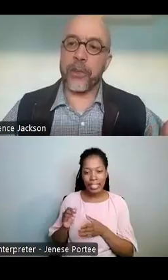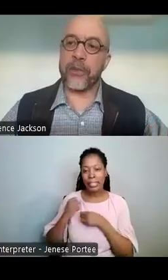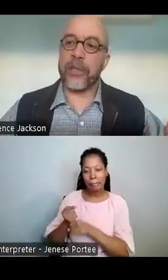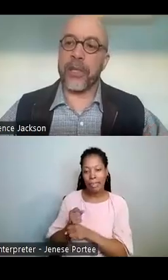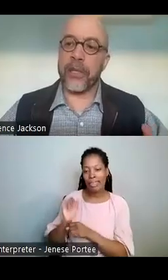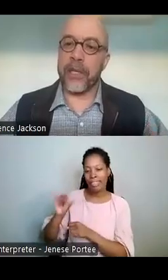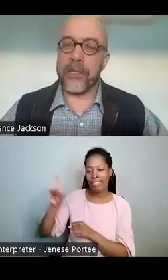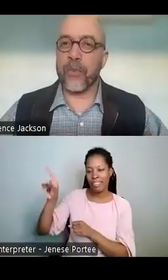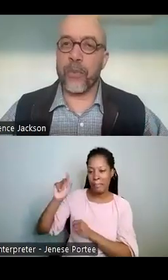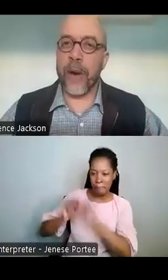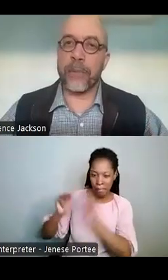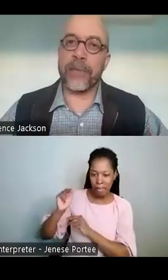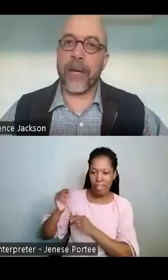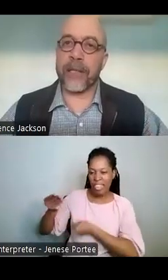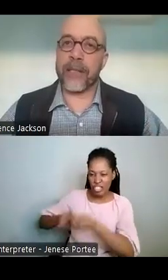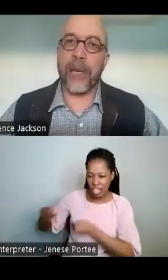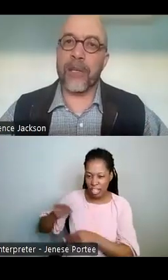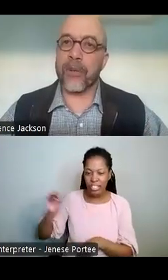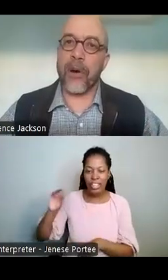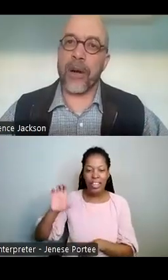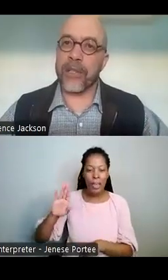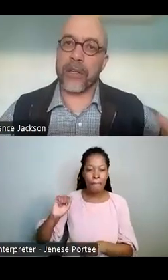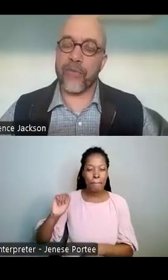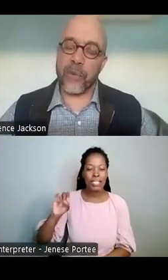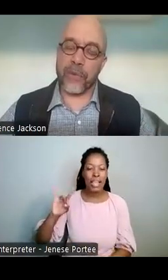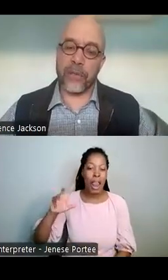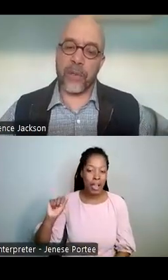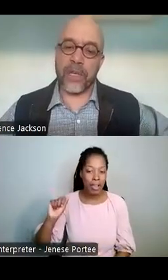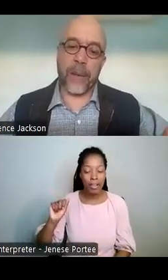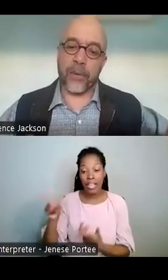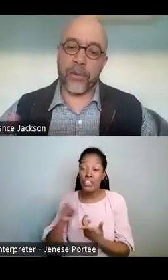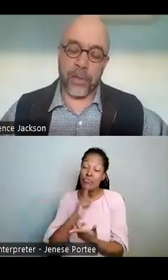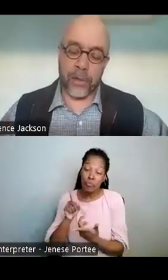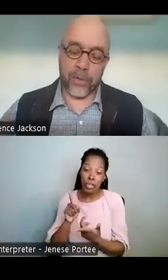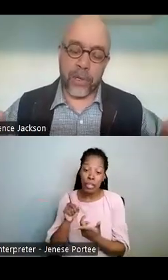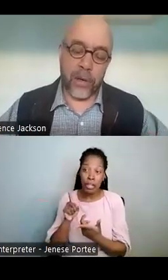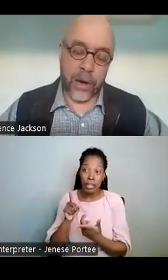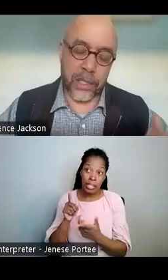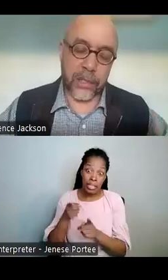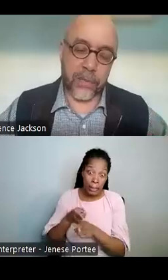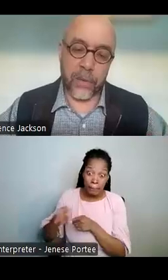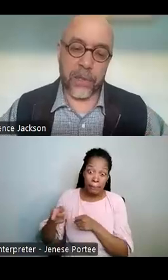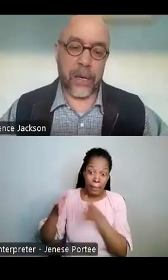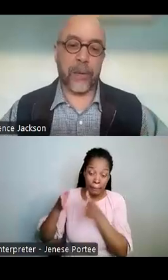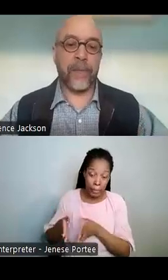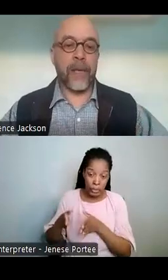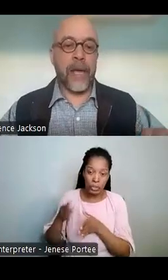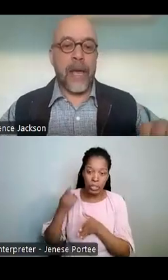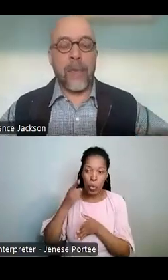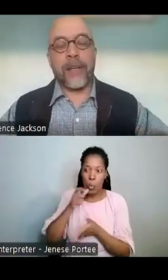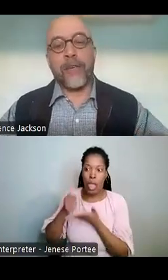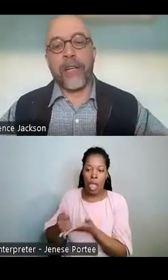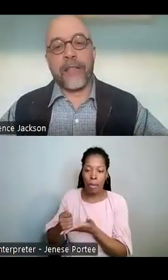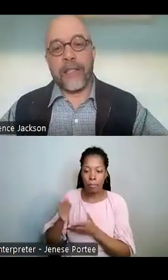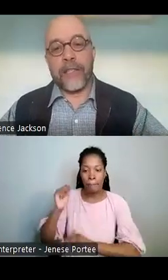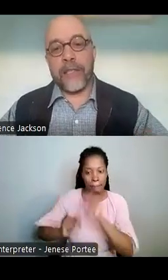Exchange Building, and he's probably, I guess, the major architect for the U.S. Capitol. There are three architects for the U.S. Capitol.